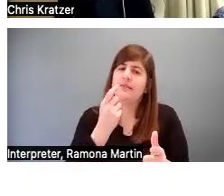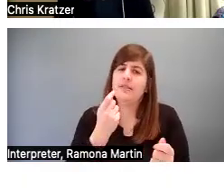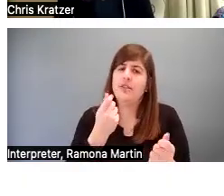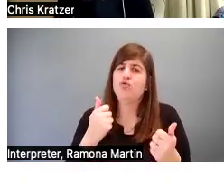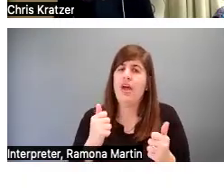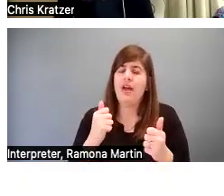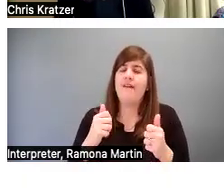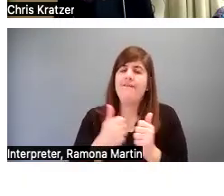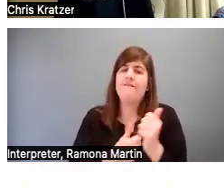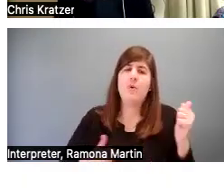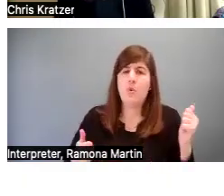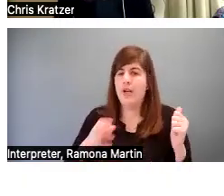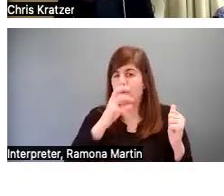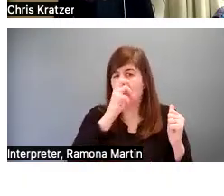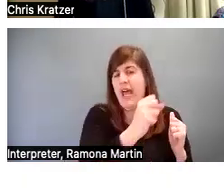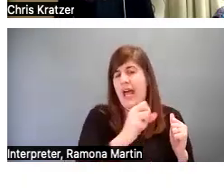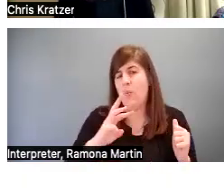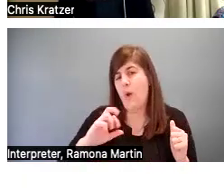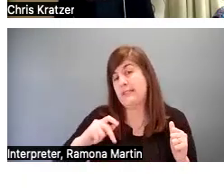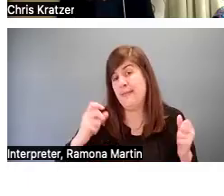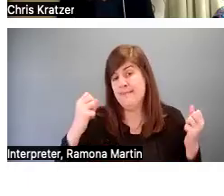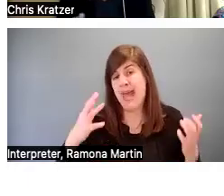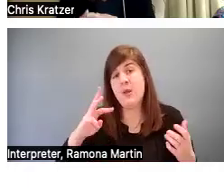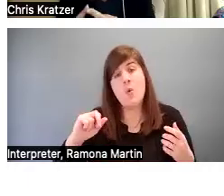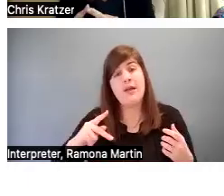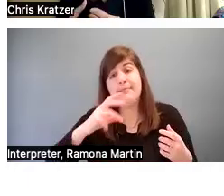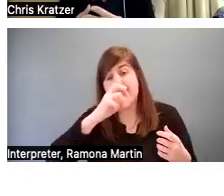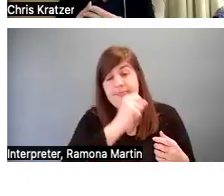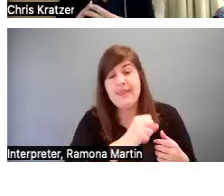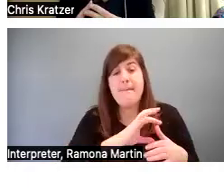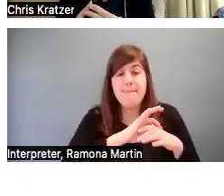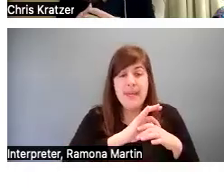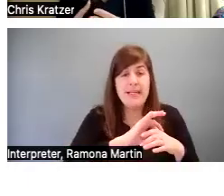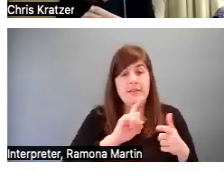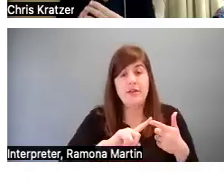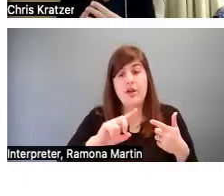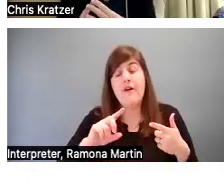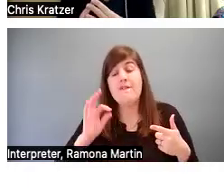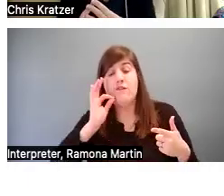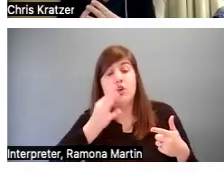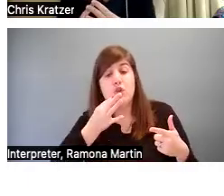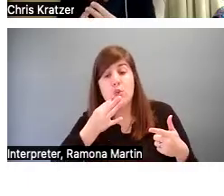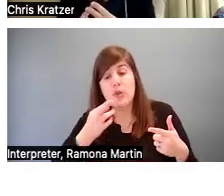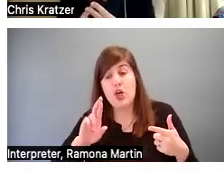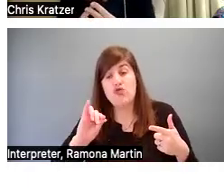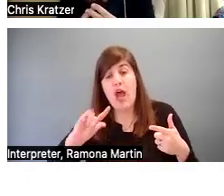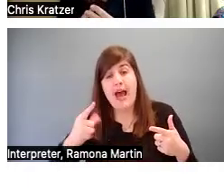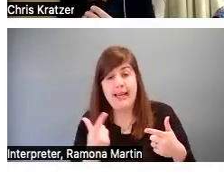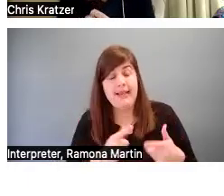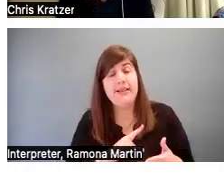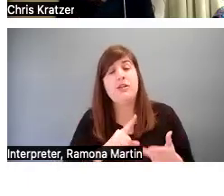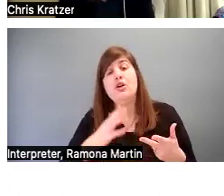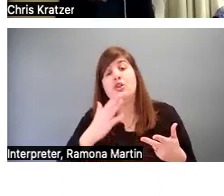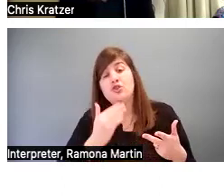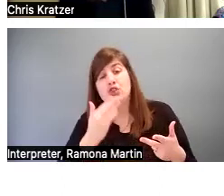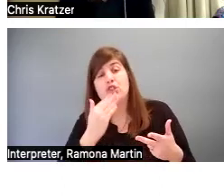them to begin with. Many species of wasps are attracted to meat, rotting fruits, and sugary fluids like sauces,